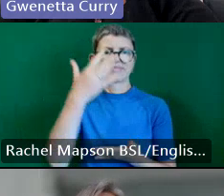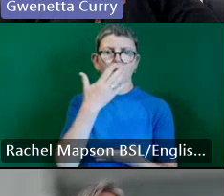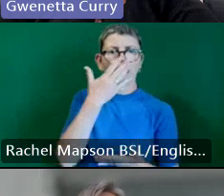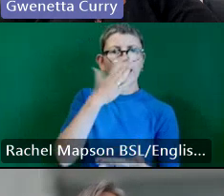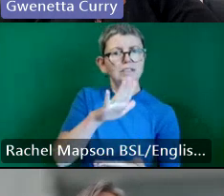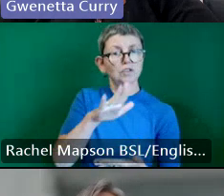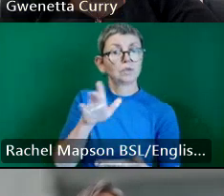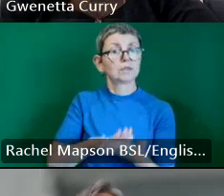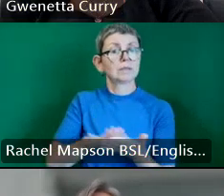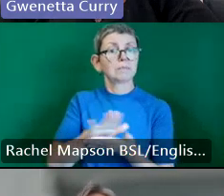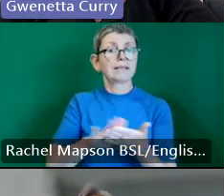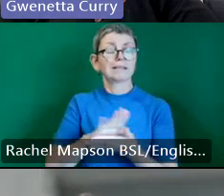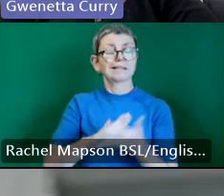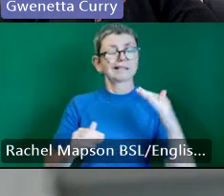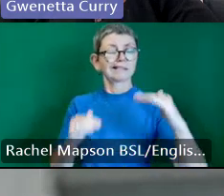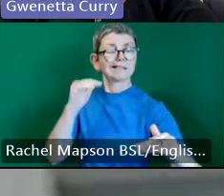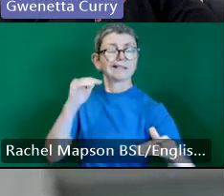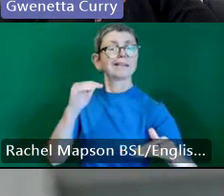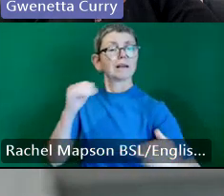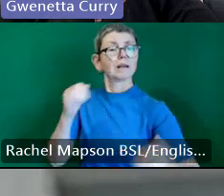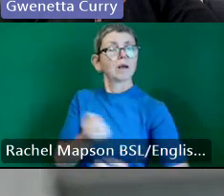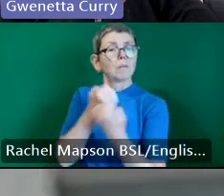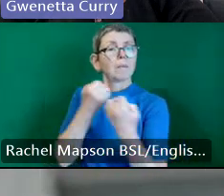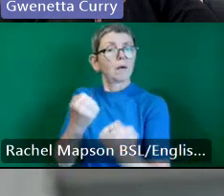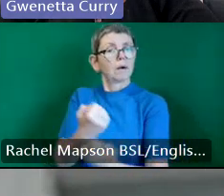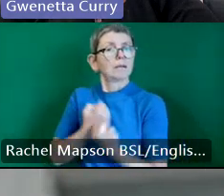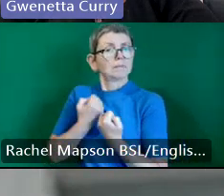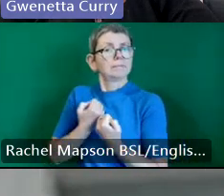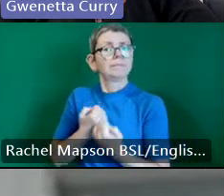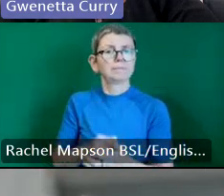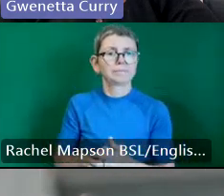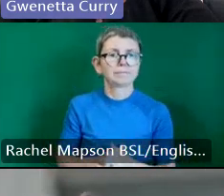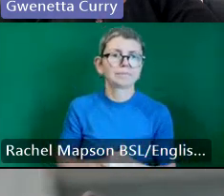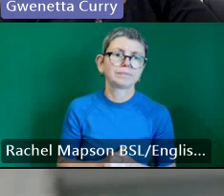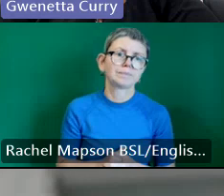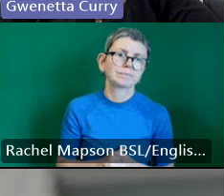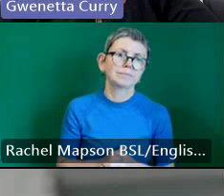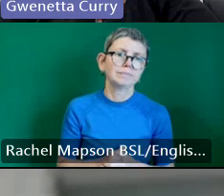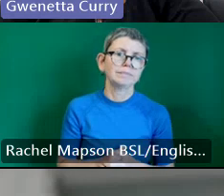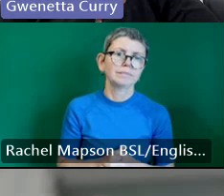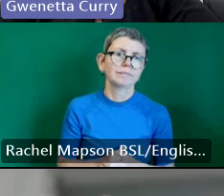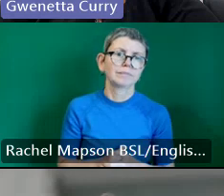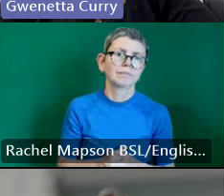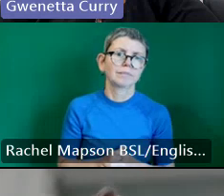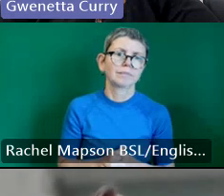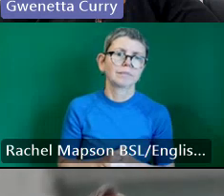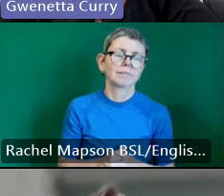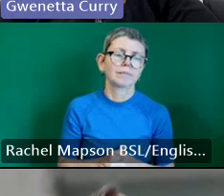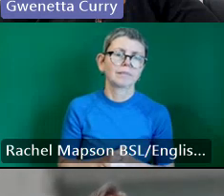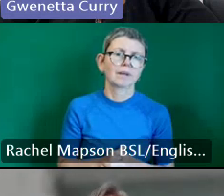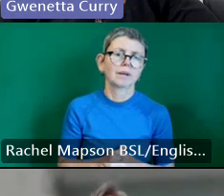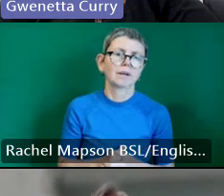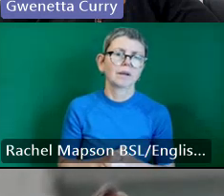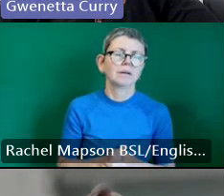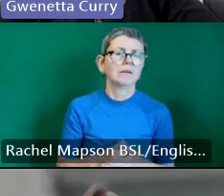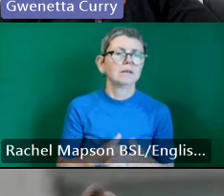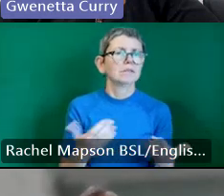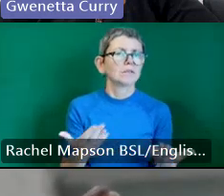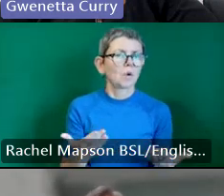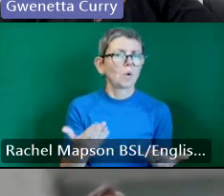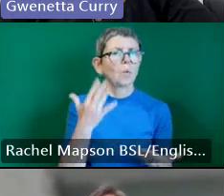pretty much. Now, when we think about acts of racism, most of the times we're talking about